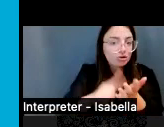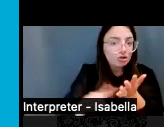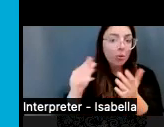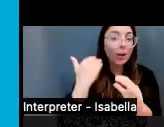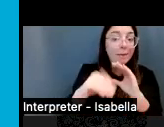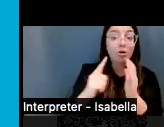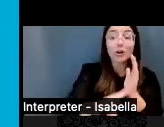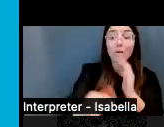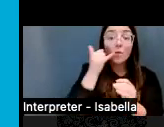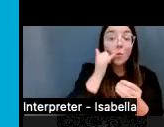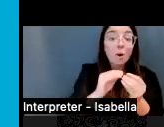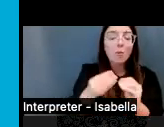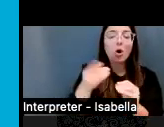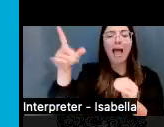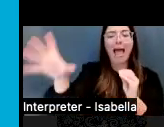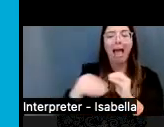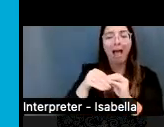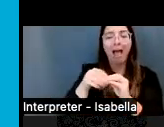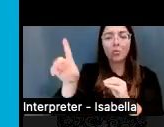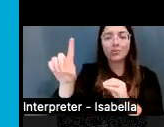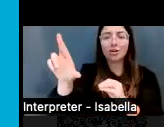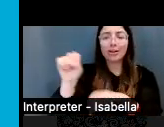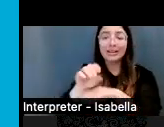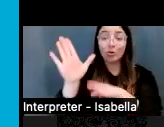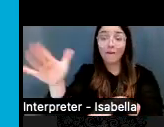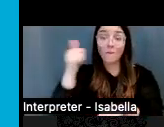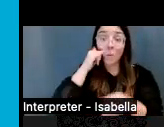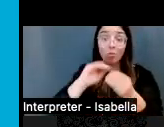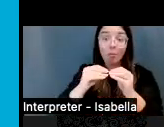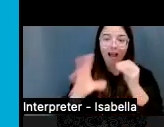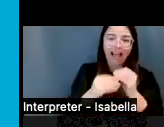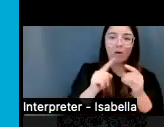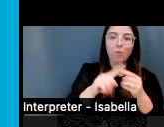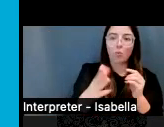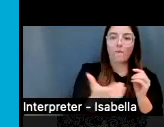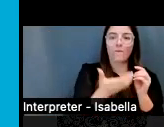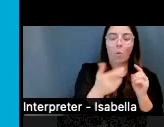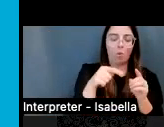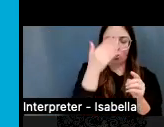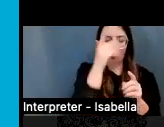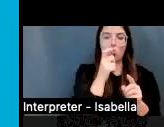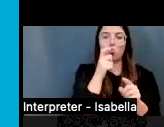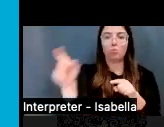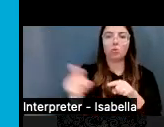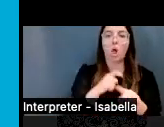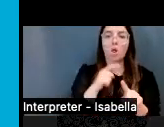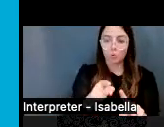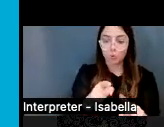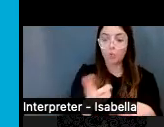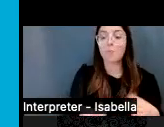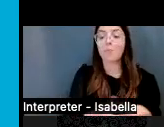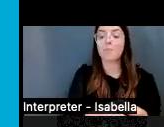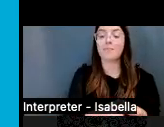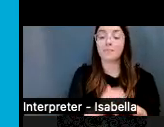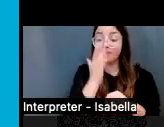you know who's calling. And you should also make sure that you're scheduling regular meetings, or they should, you know, be scheduling these meetings with you. But if you feel